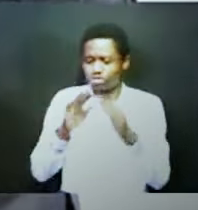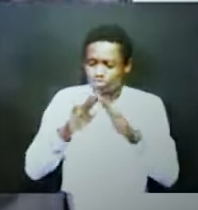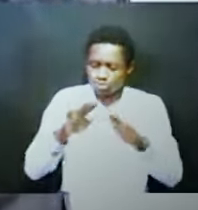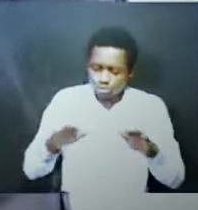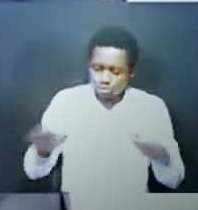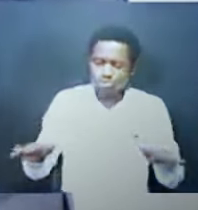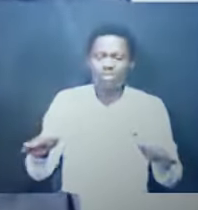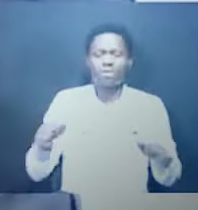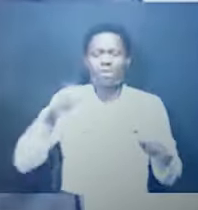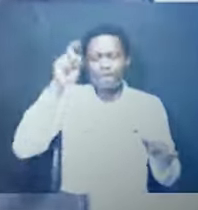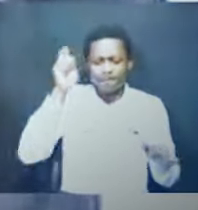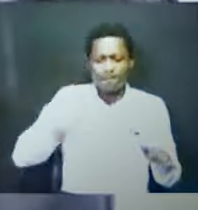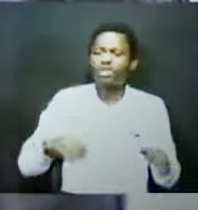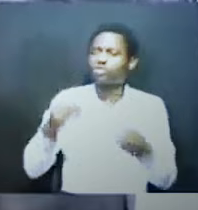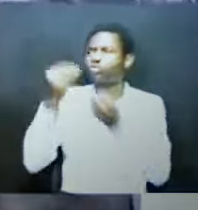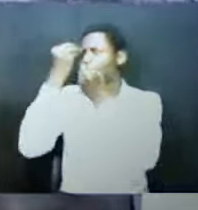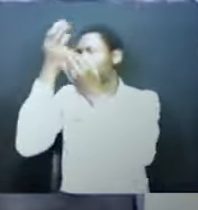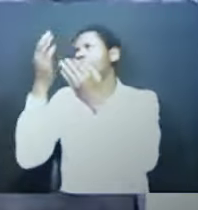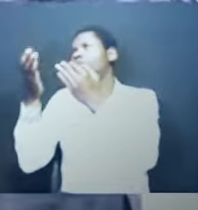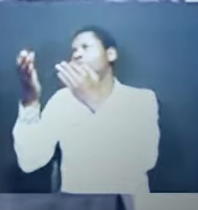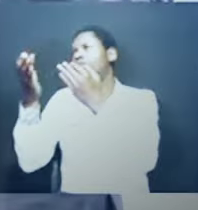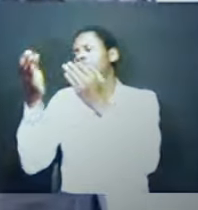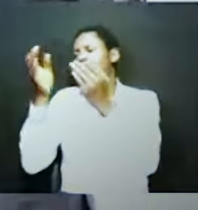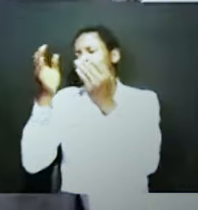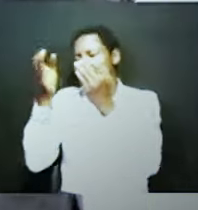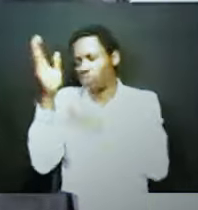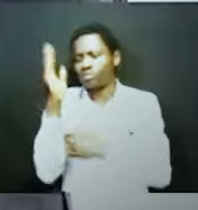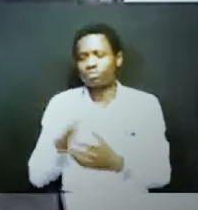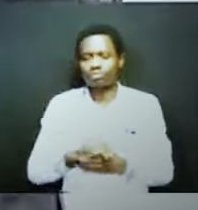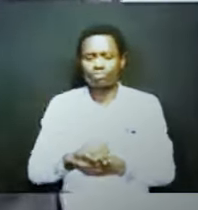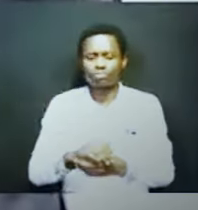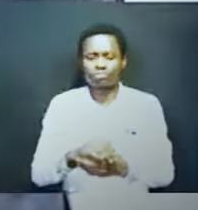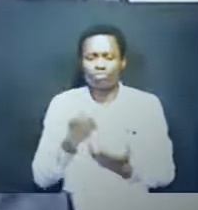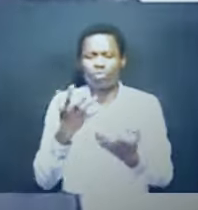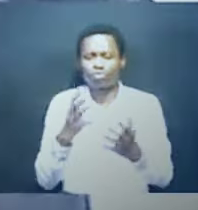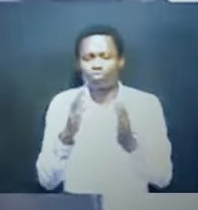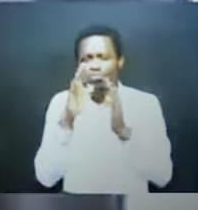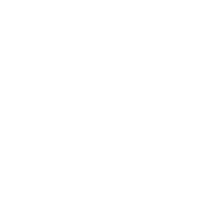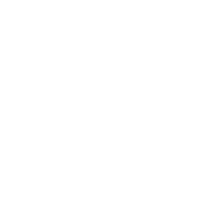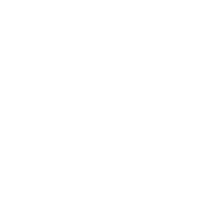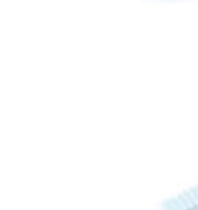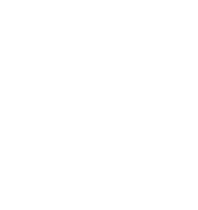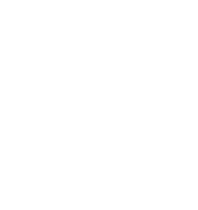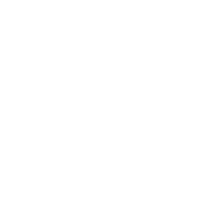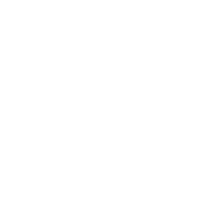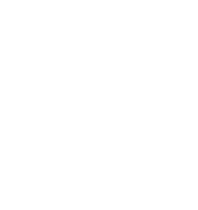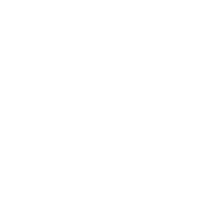And I want you to lift your voice and begin to pray.